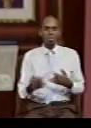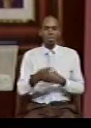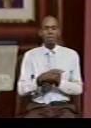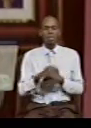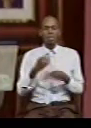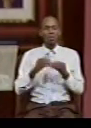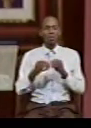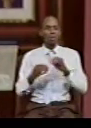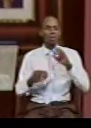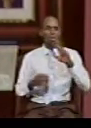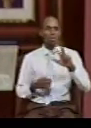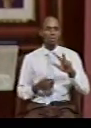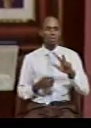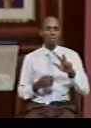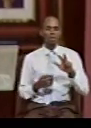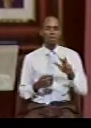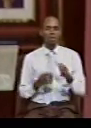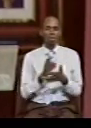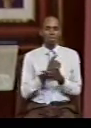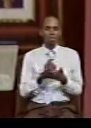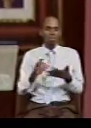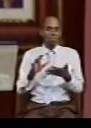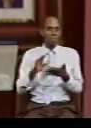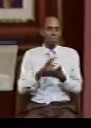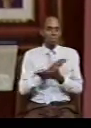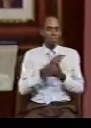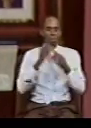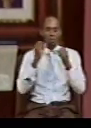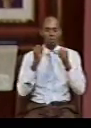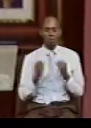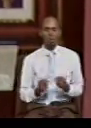Number three, supernatural power.